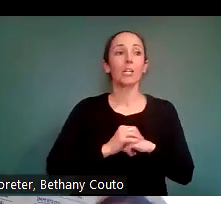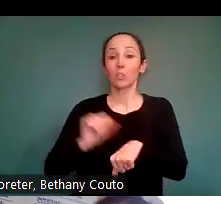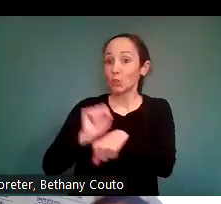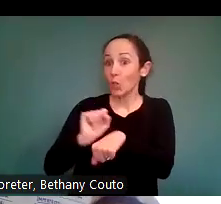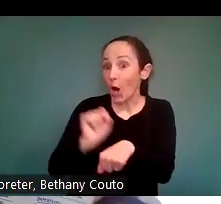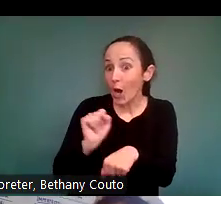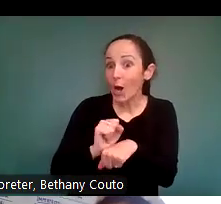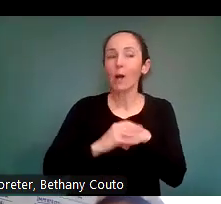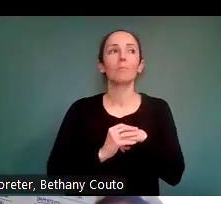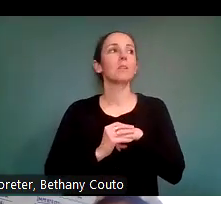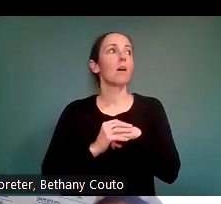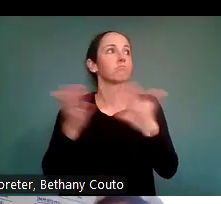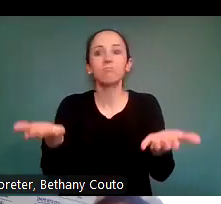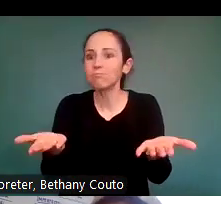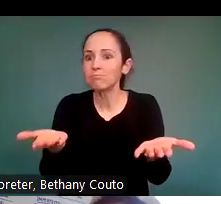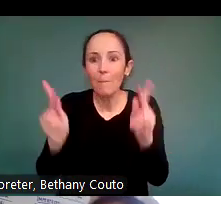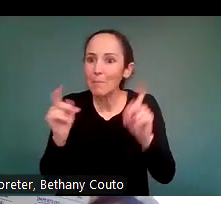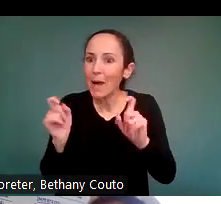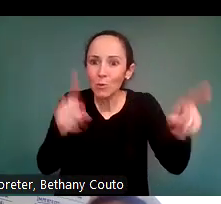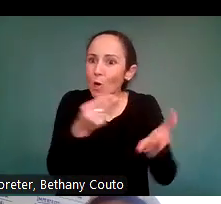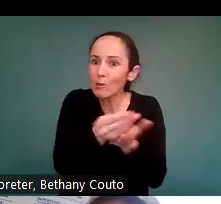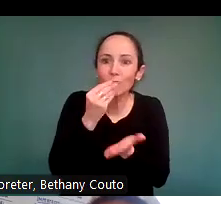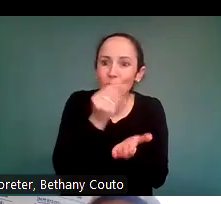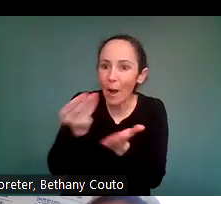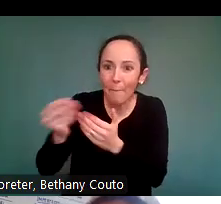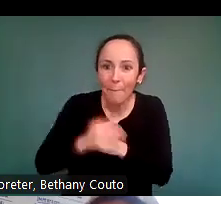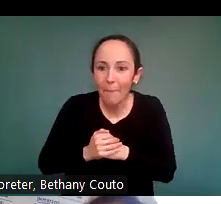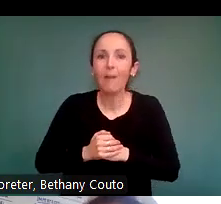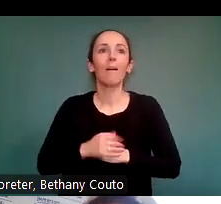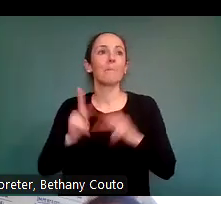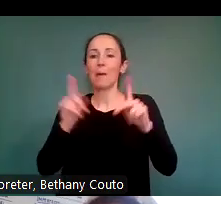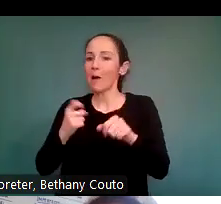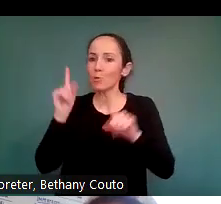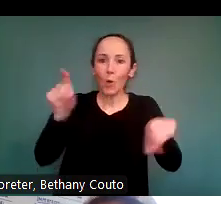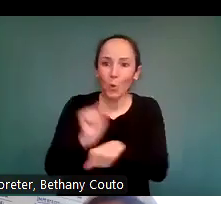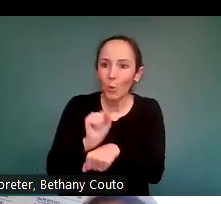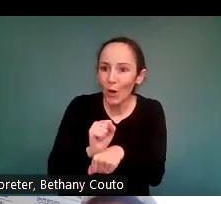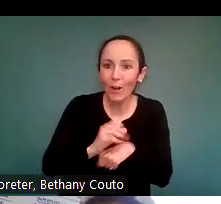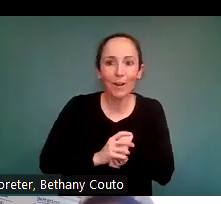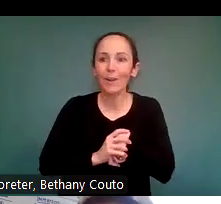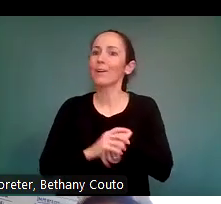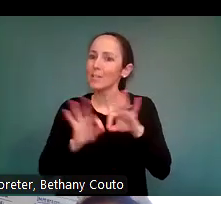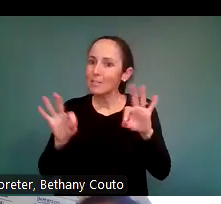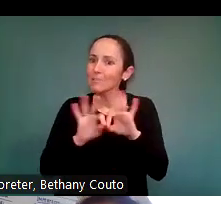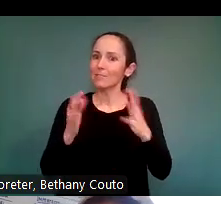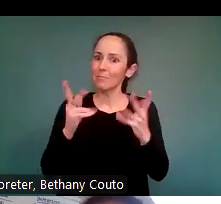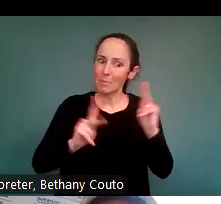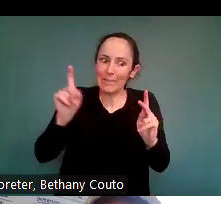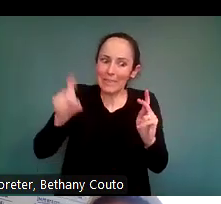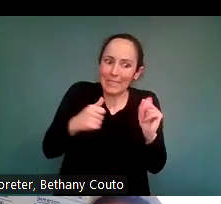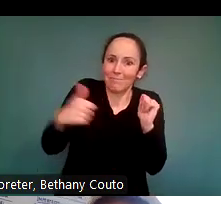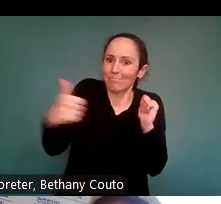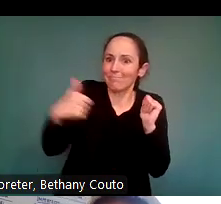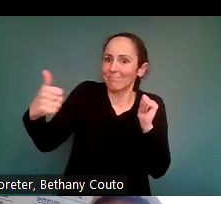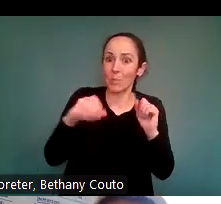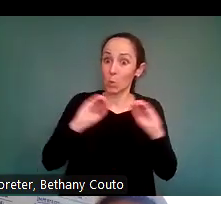like shopping and access to healthy, affordable food, and even social isolation and the impact that transit has on people's